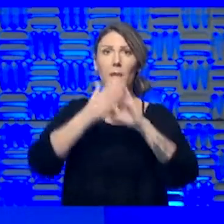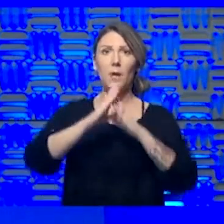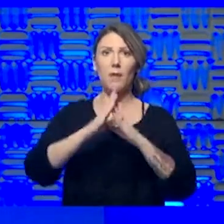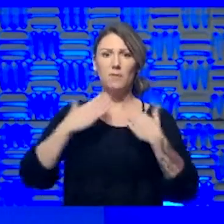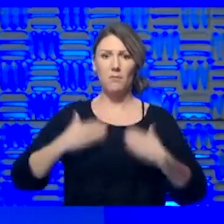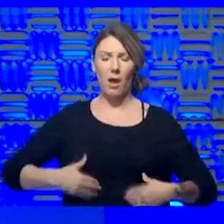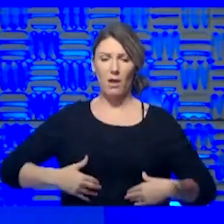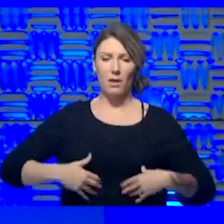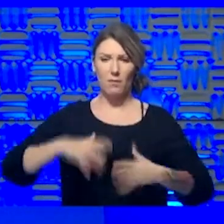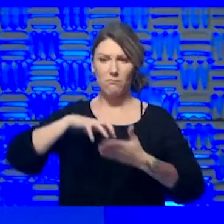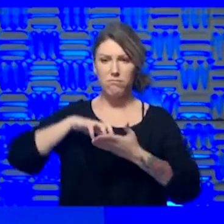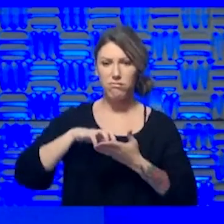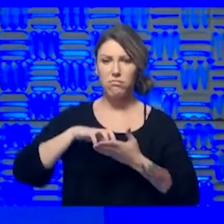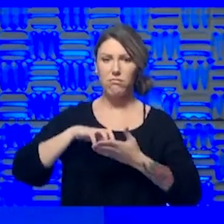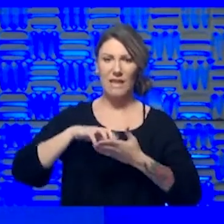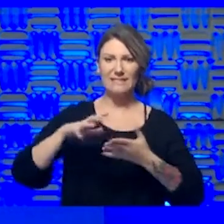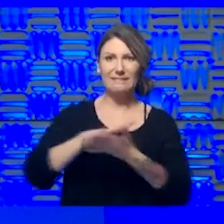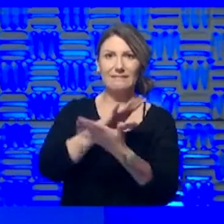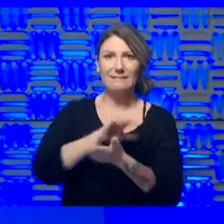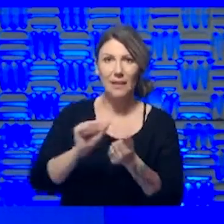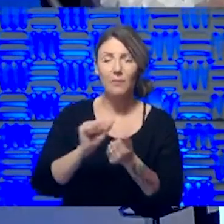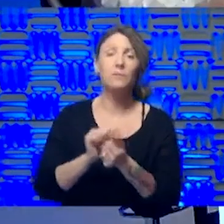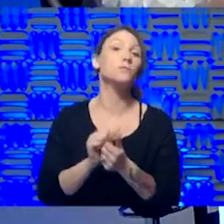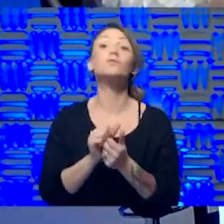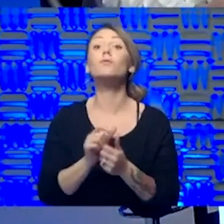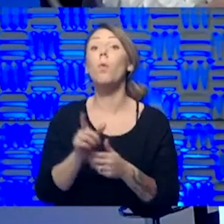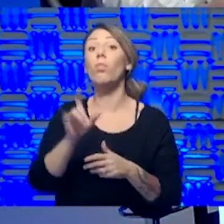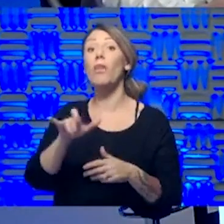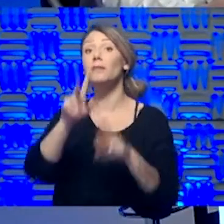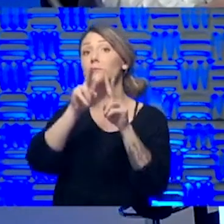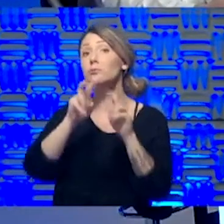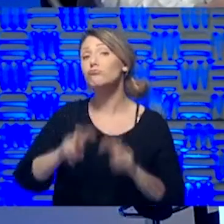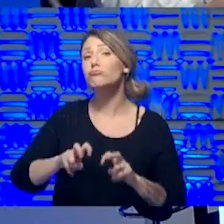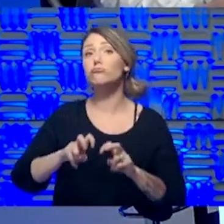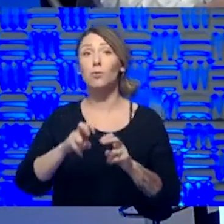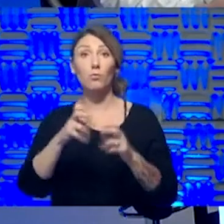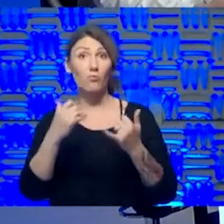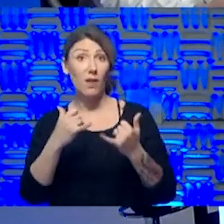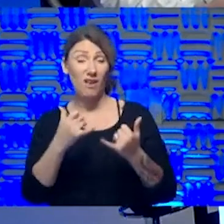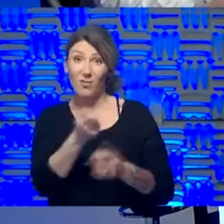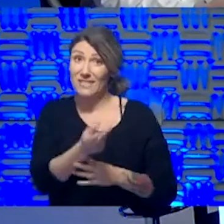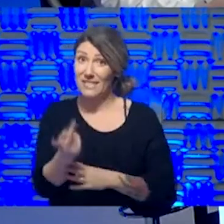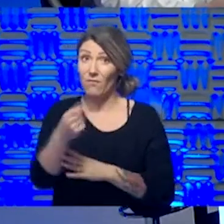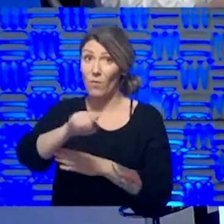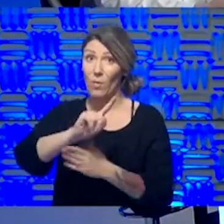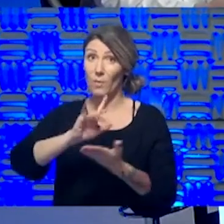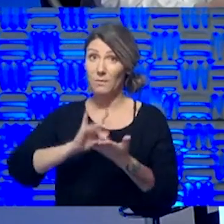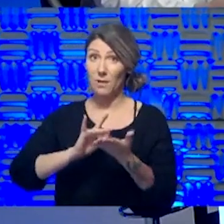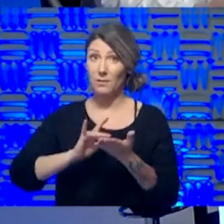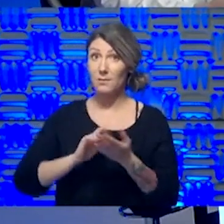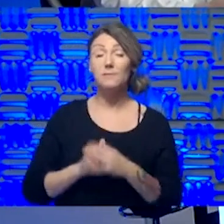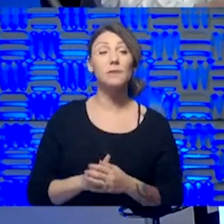are being looked at right now as well, several of them. Questions?